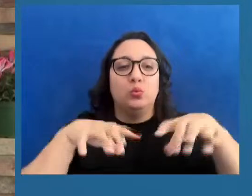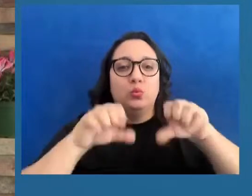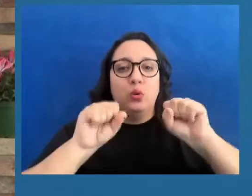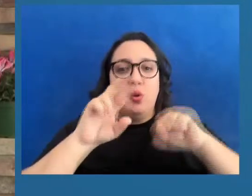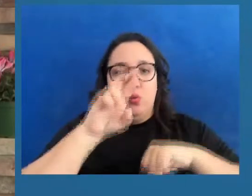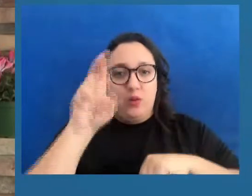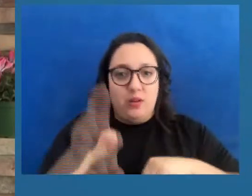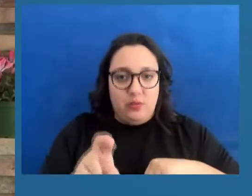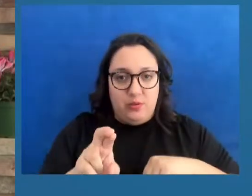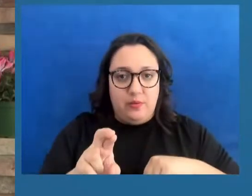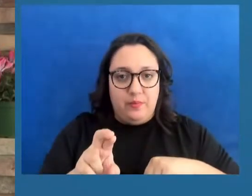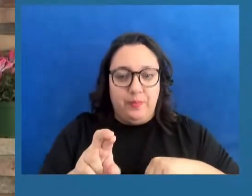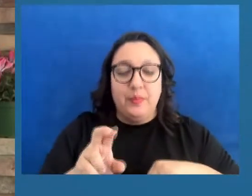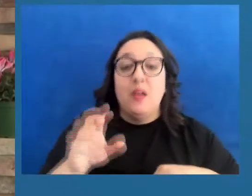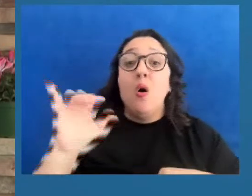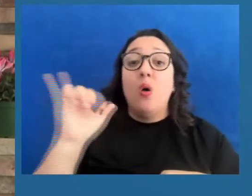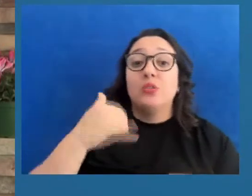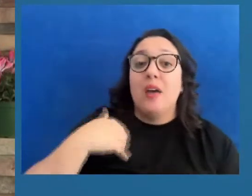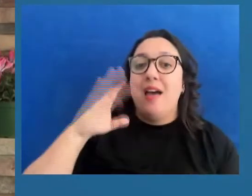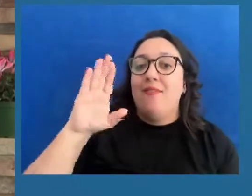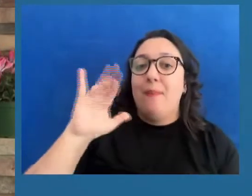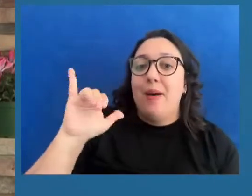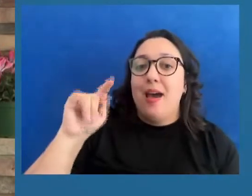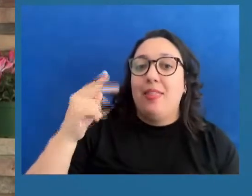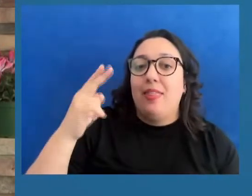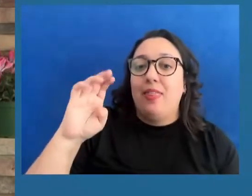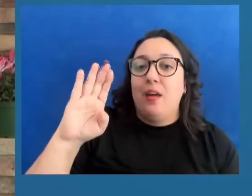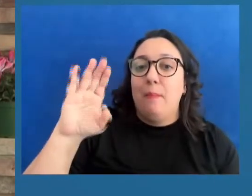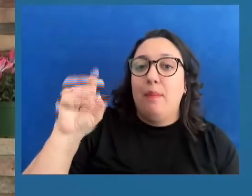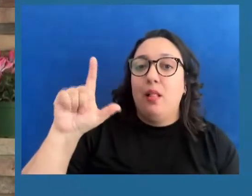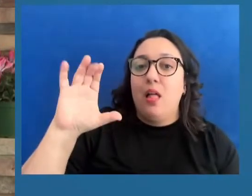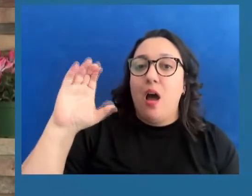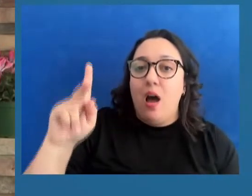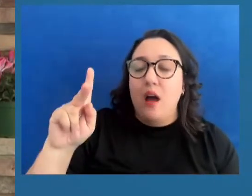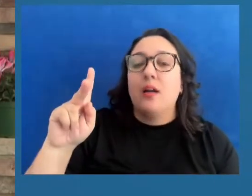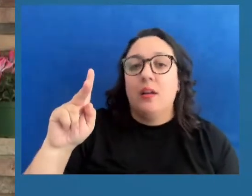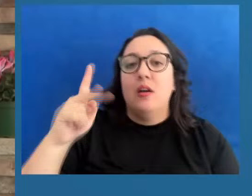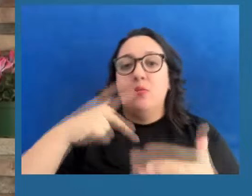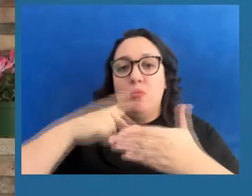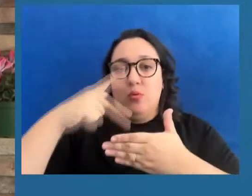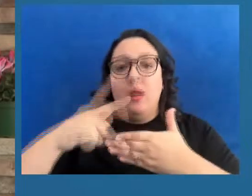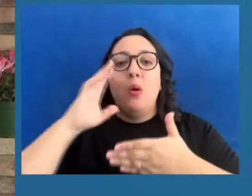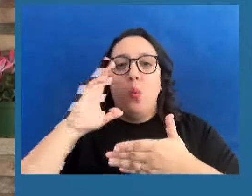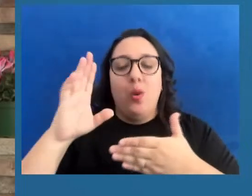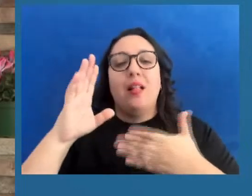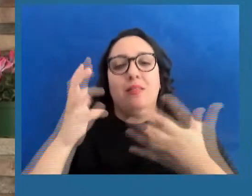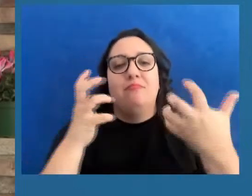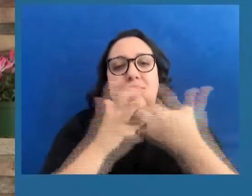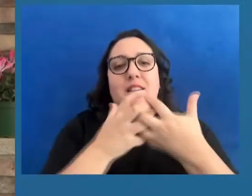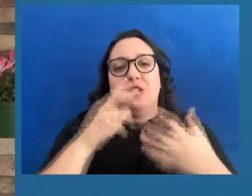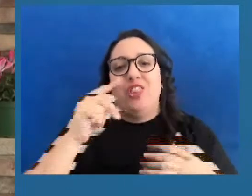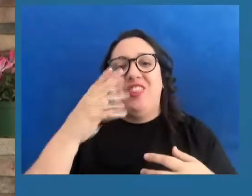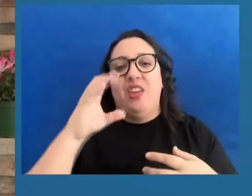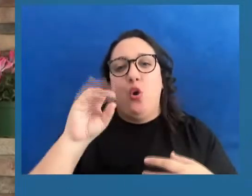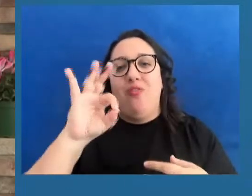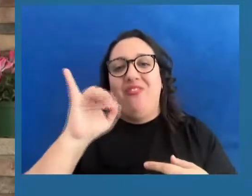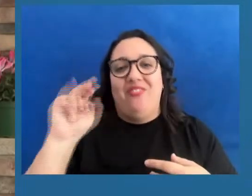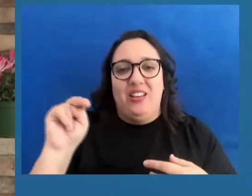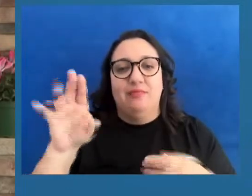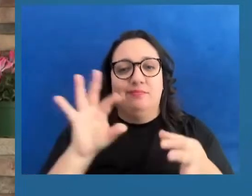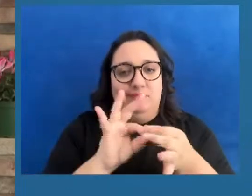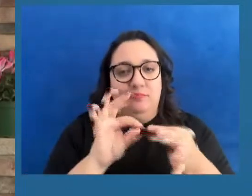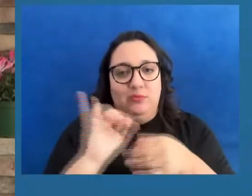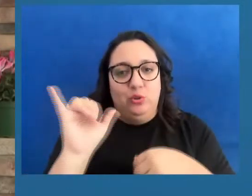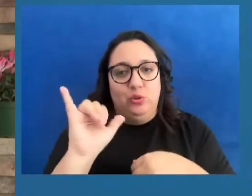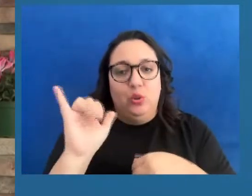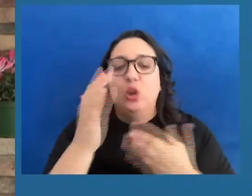Buy the Block program that we have in Rochester. It fits with what you're going to hear from Theo Finn. So I want to say to the governor, thank you for taking on